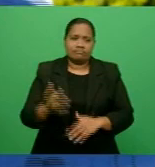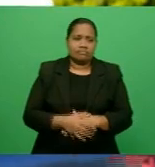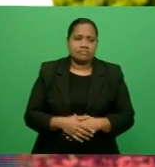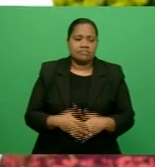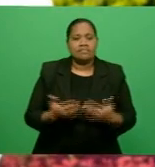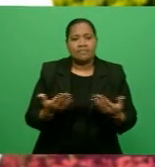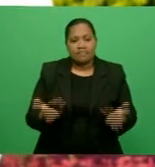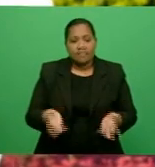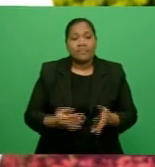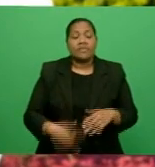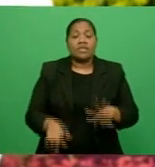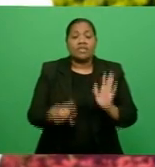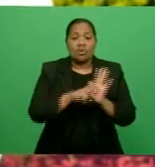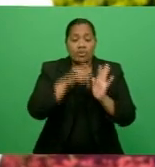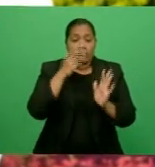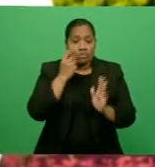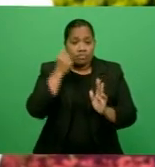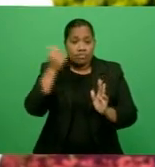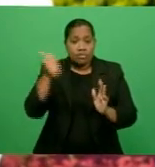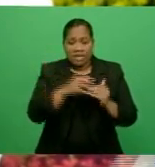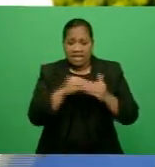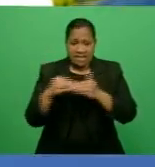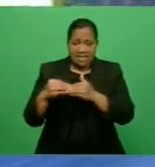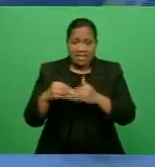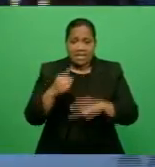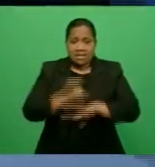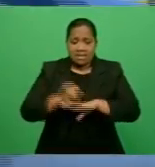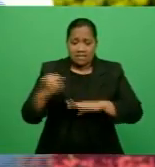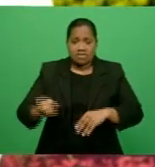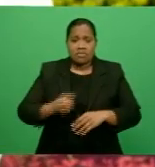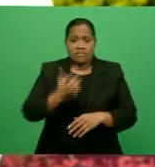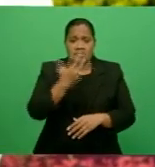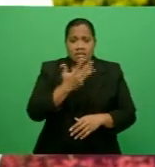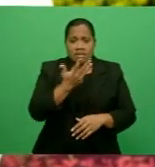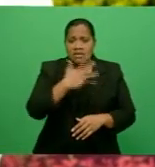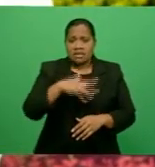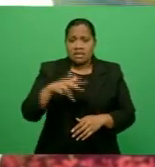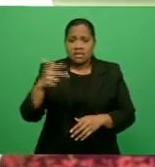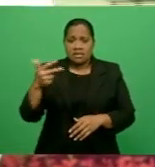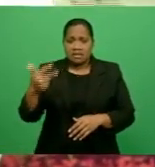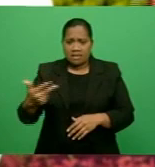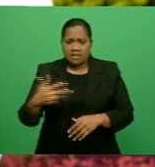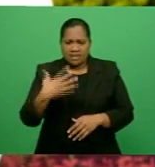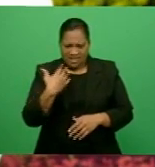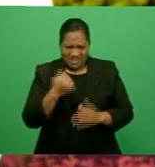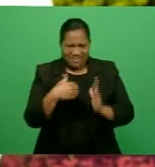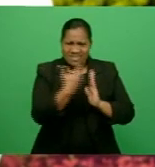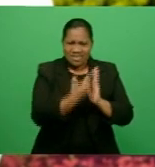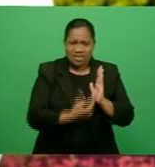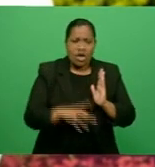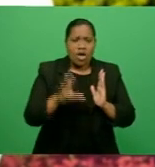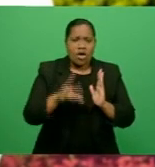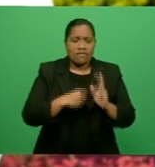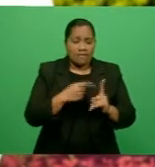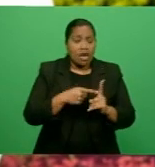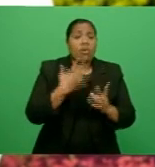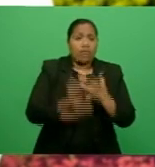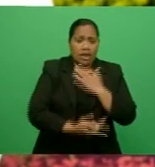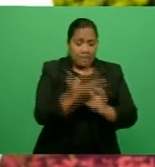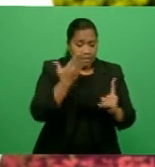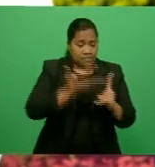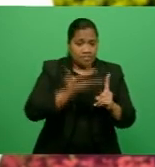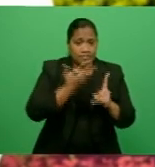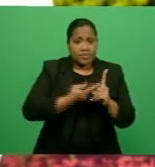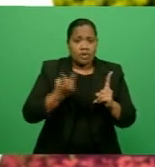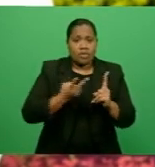The Rambuka-led government of 1998 had reservations about Sadiq's ethnicity. He is both Bangladeshi and a